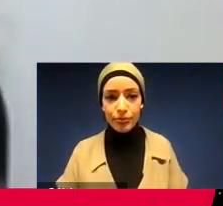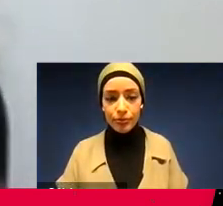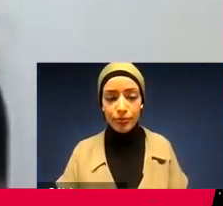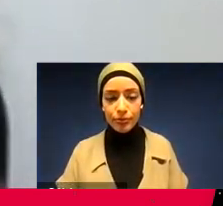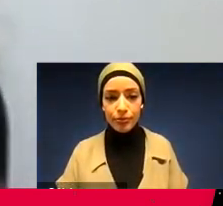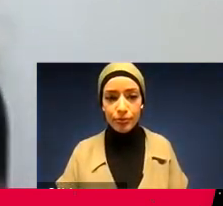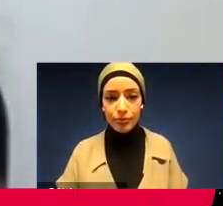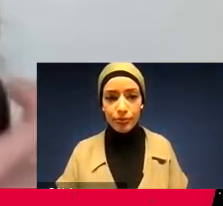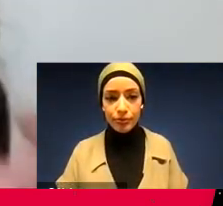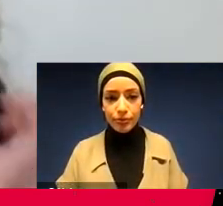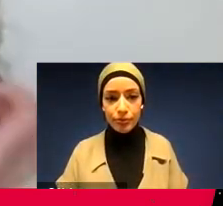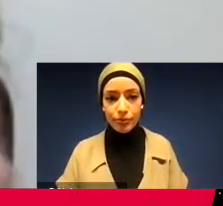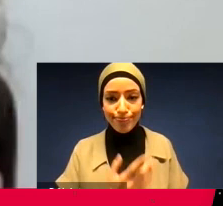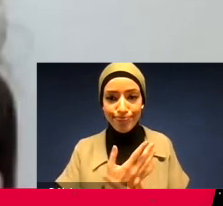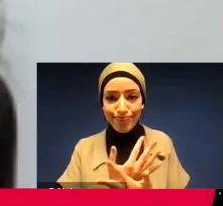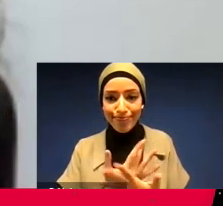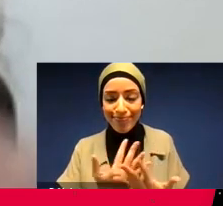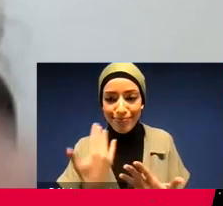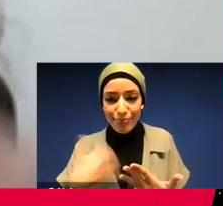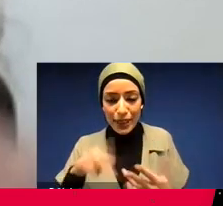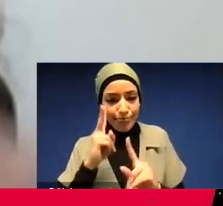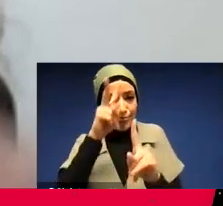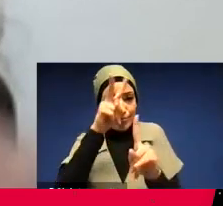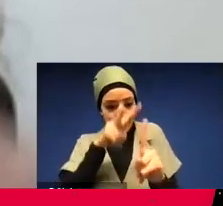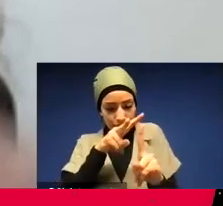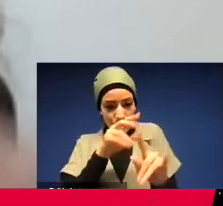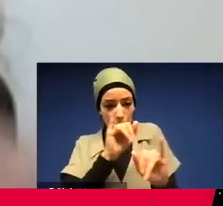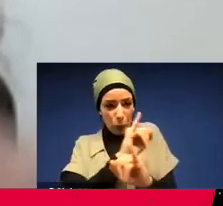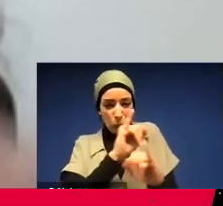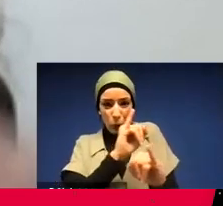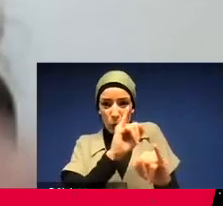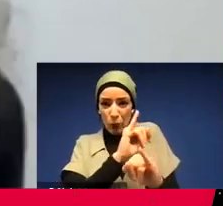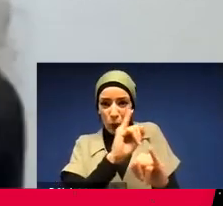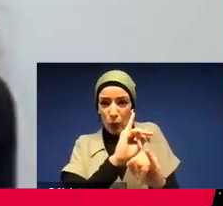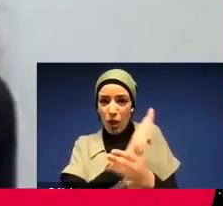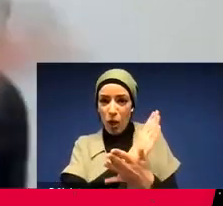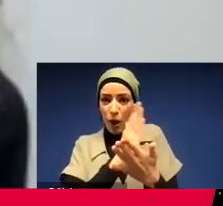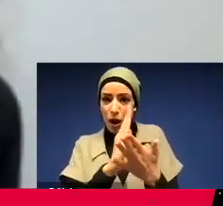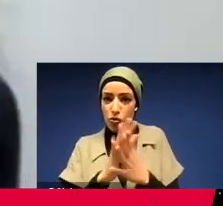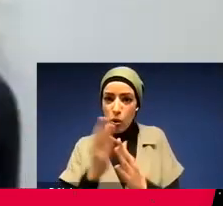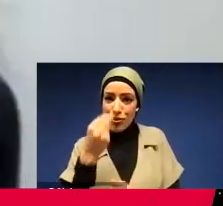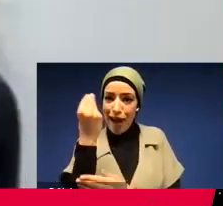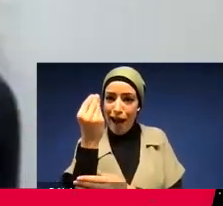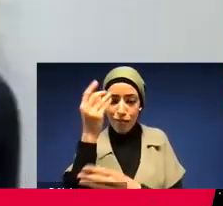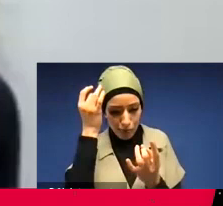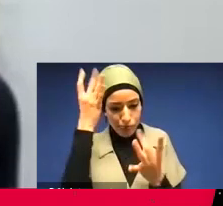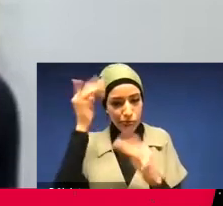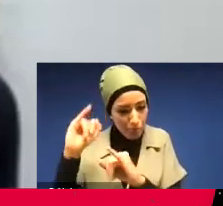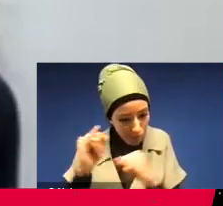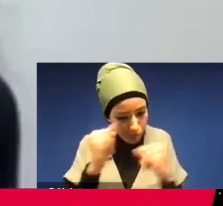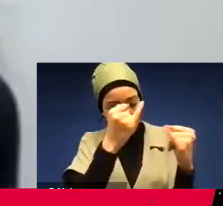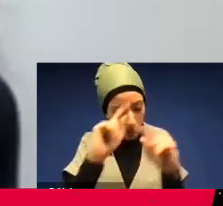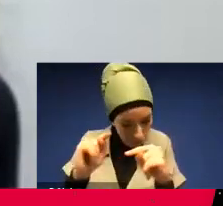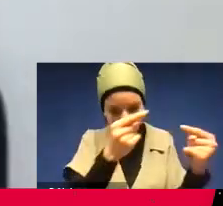seen the uglier side, I suppose, of the uprisings and the time since 2011, are